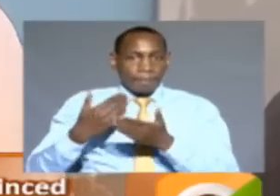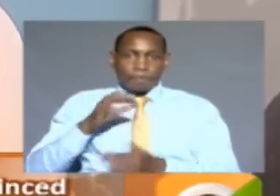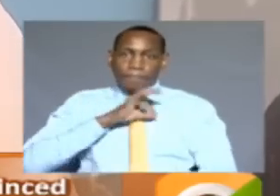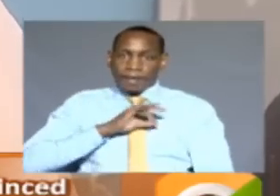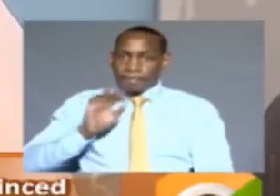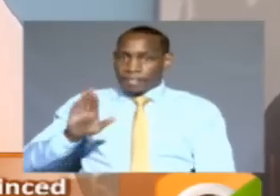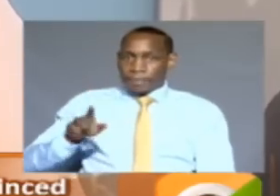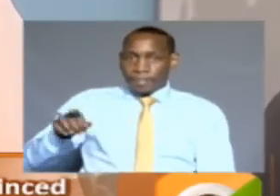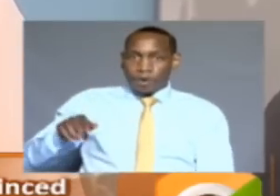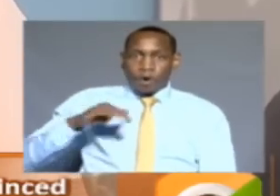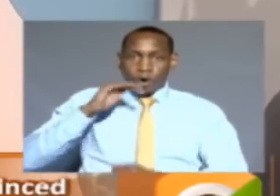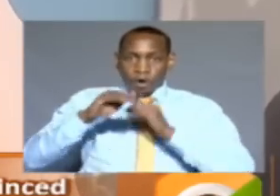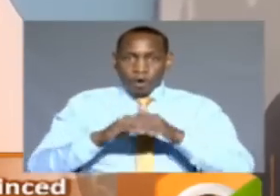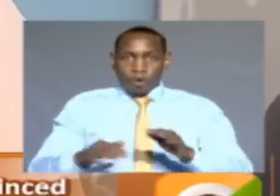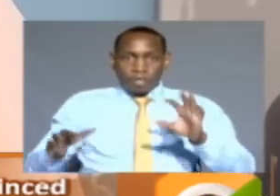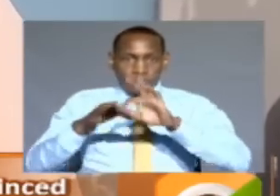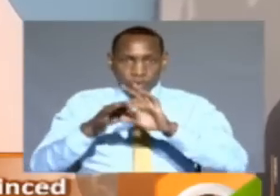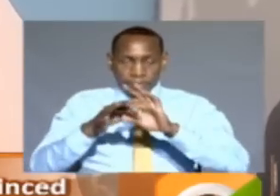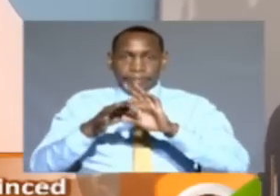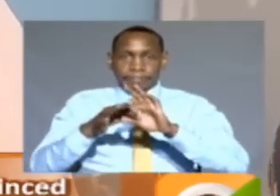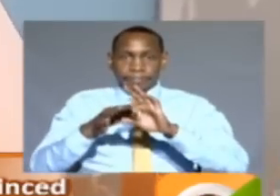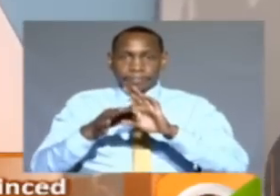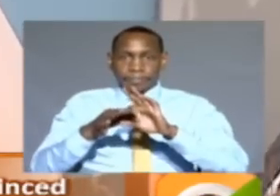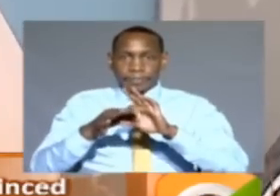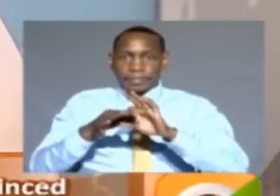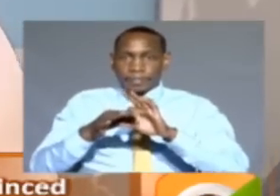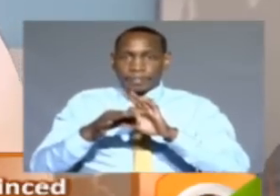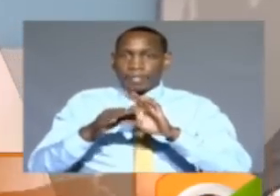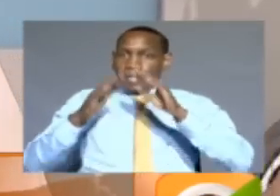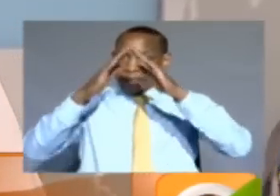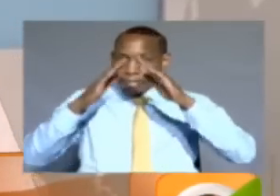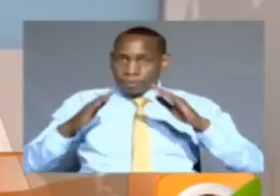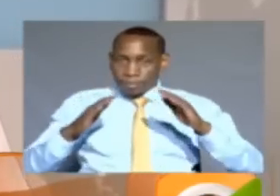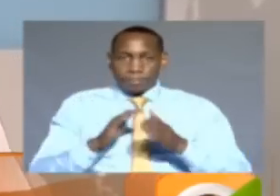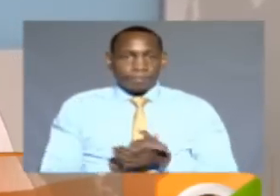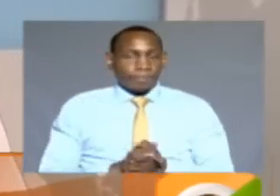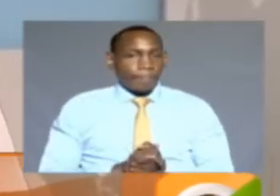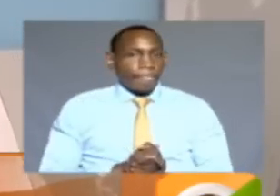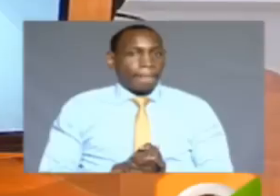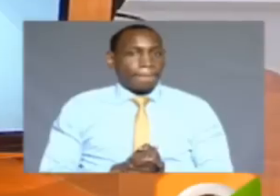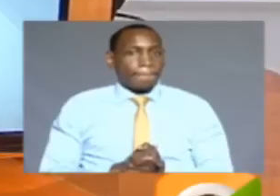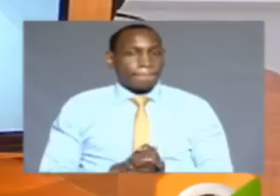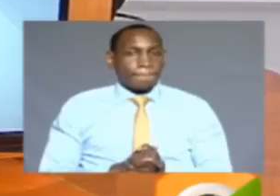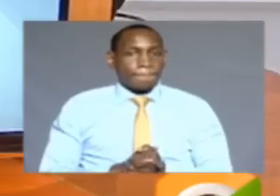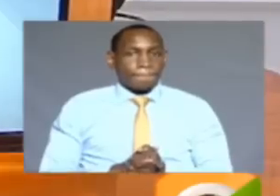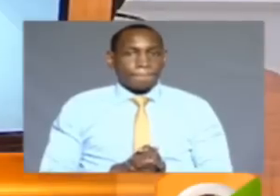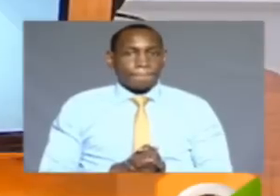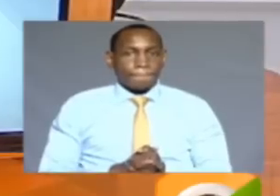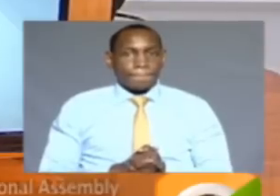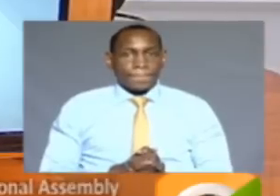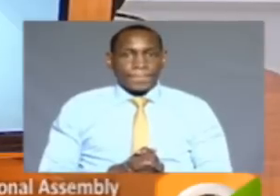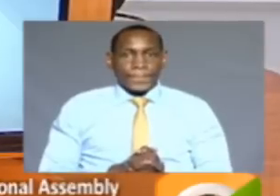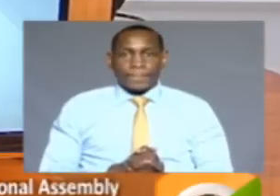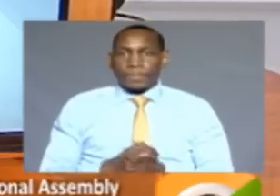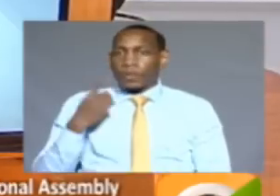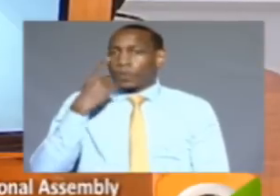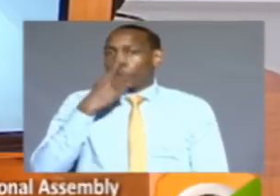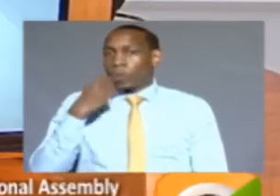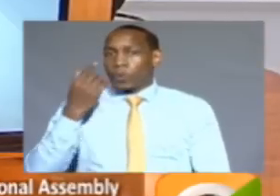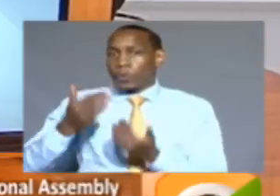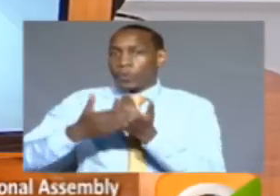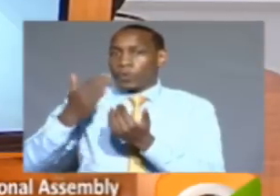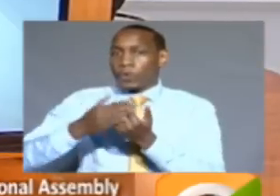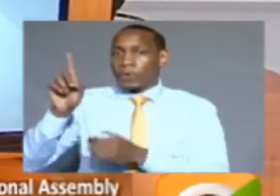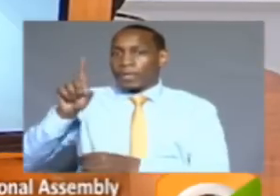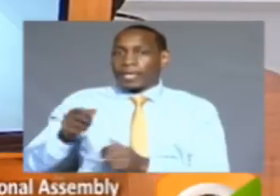them, tulikuwa wote pamoja, a united house. But Linus, look at it this interesting. Way. Who cares which